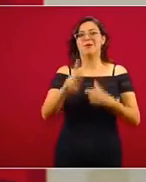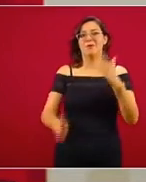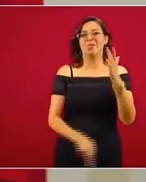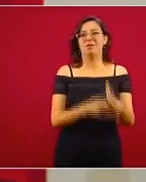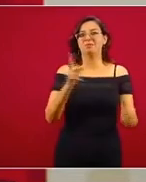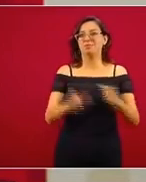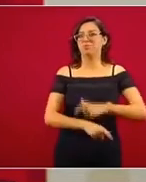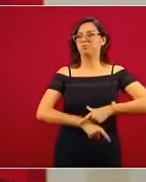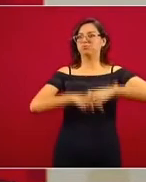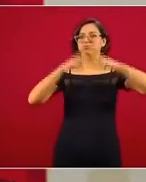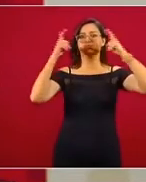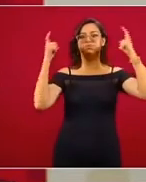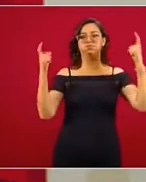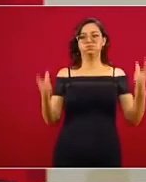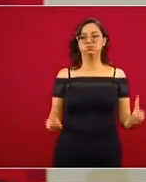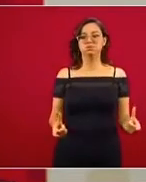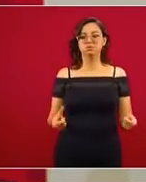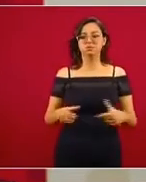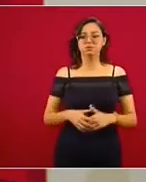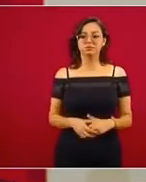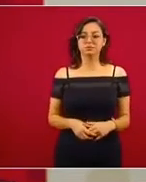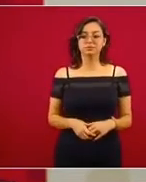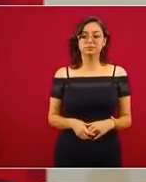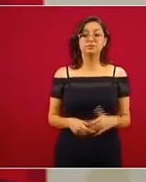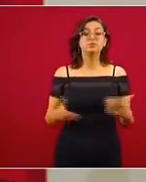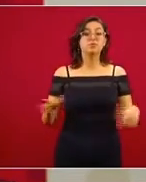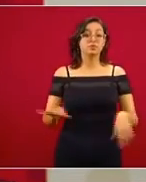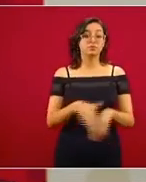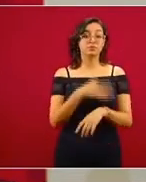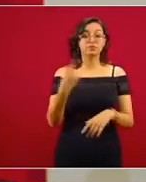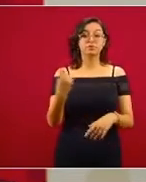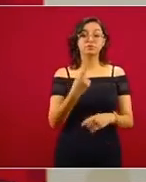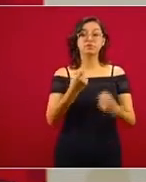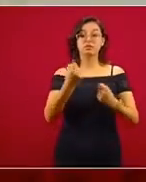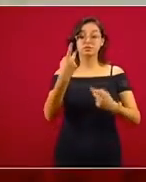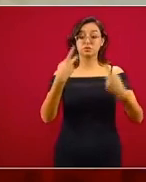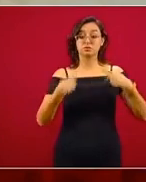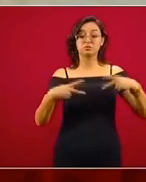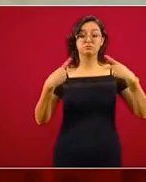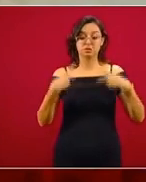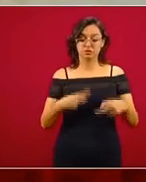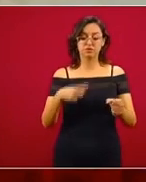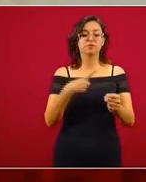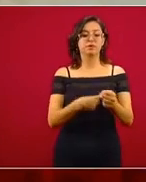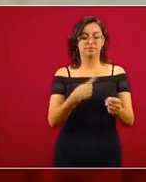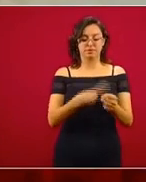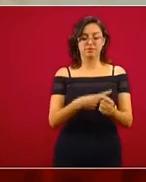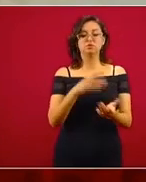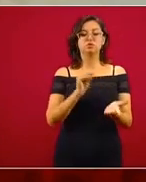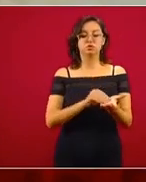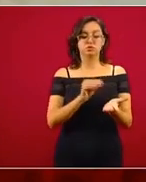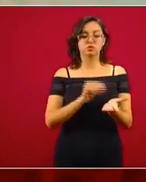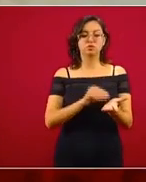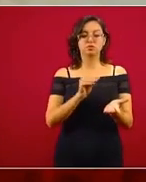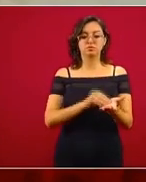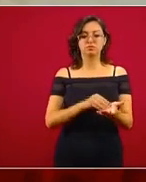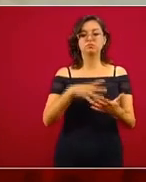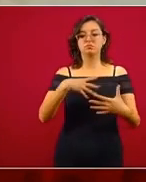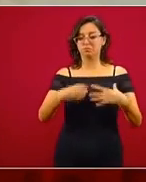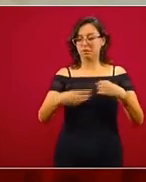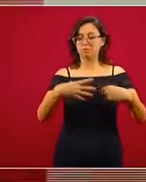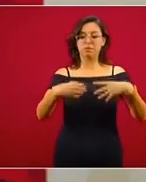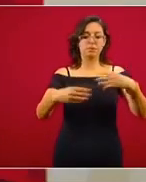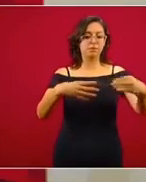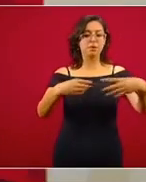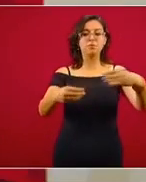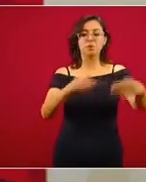again. It's going de to que rear its reemerja la ugly head. epidemia. En la medida en que We todavía have existen personas infected people, infectadas, and personas these con people can enfermedad, estas transmit to pueden more transmitir people.